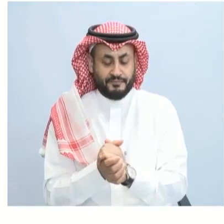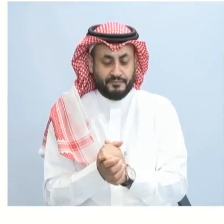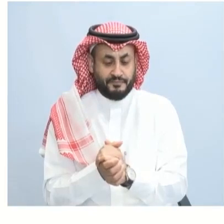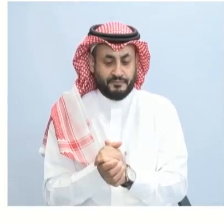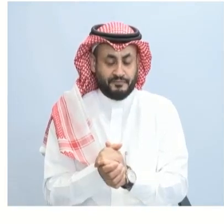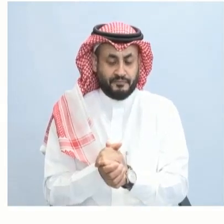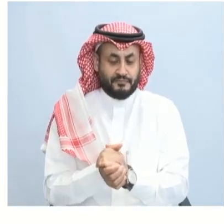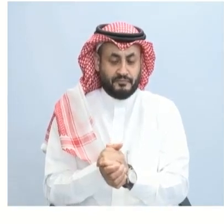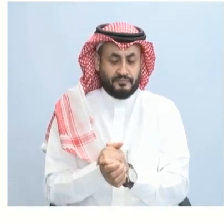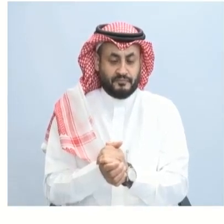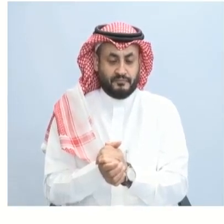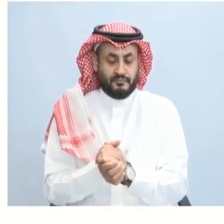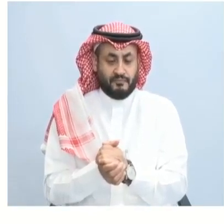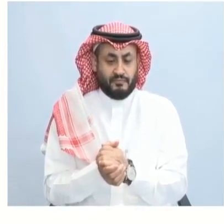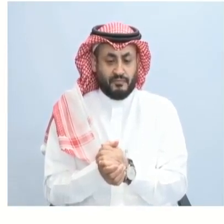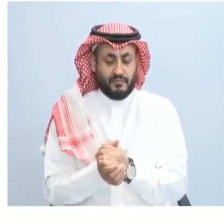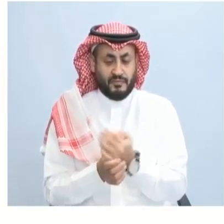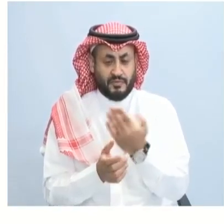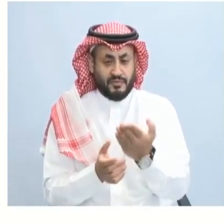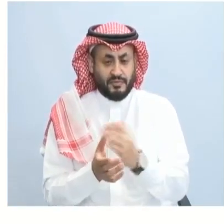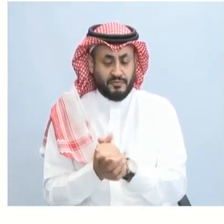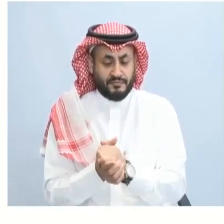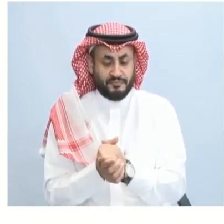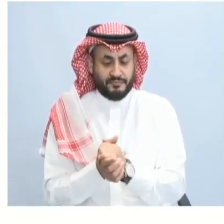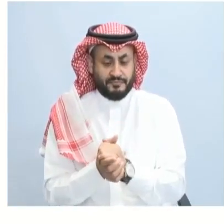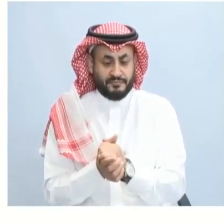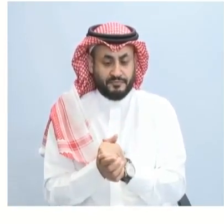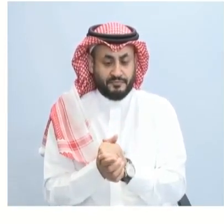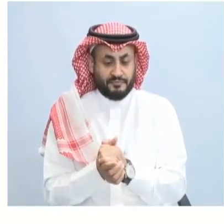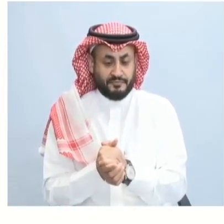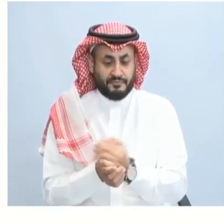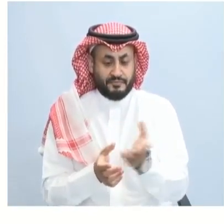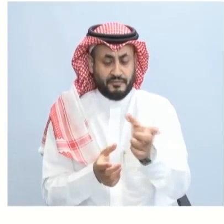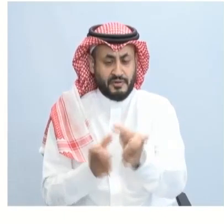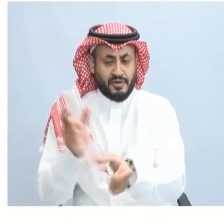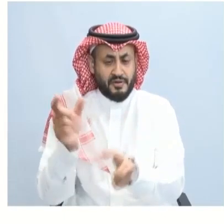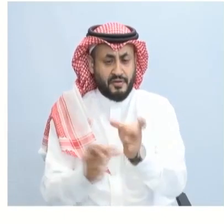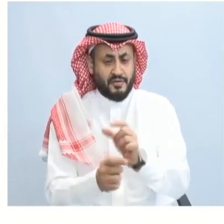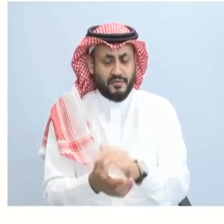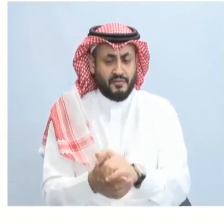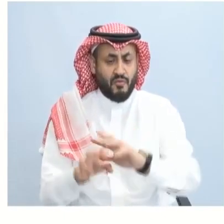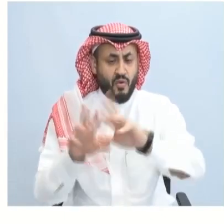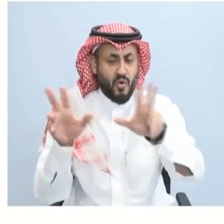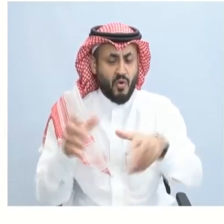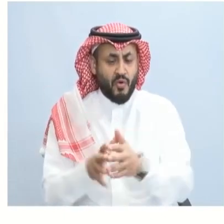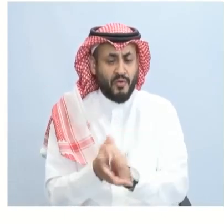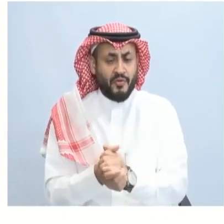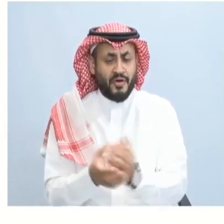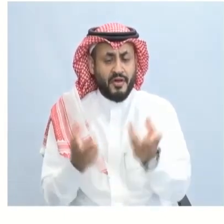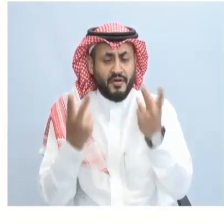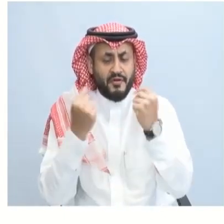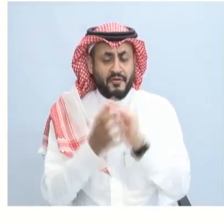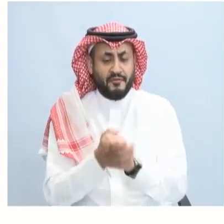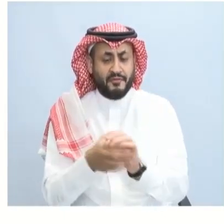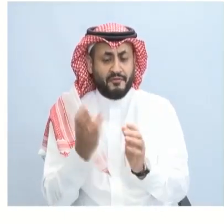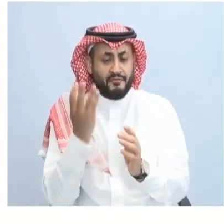have sentences or a kind of paragraph that may be written using what you have learned before. So we have these 4